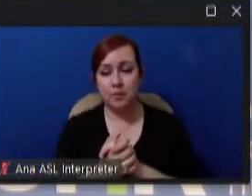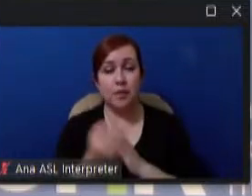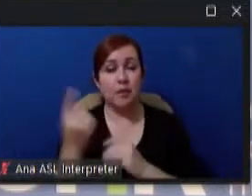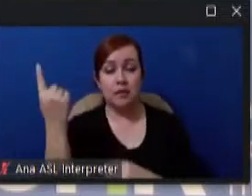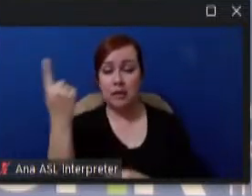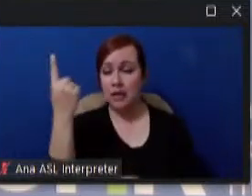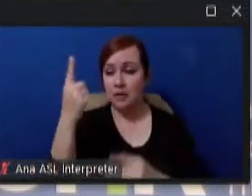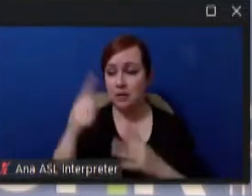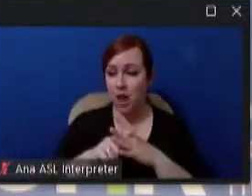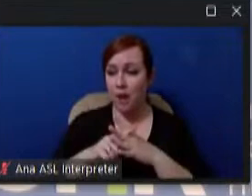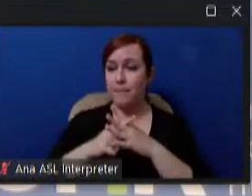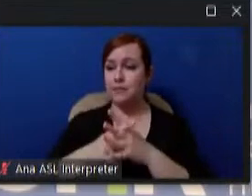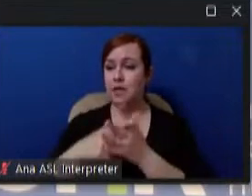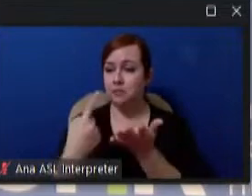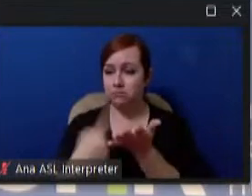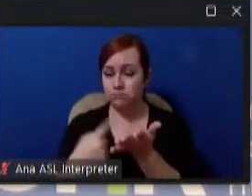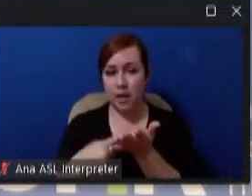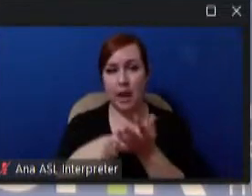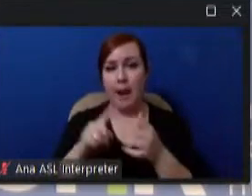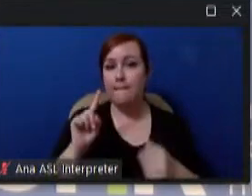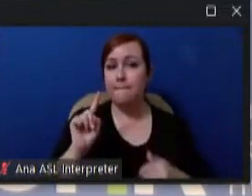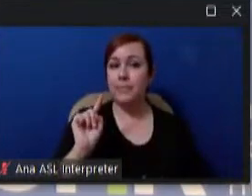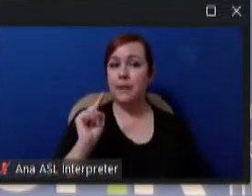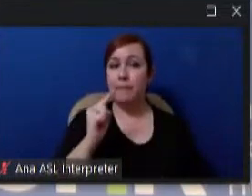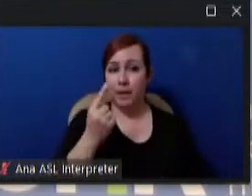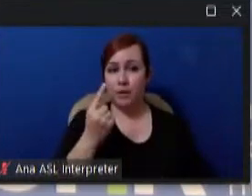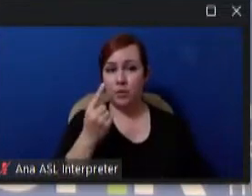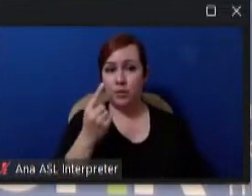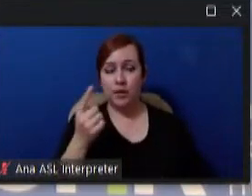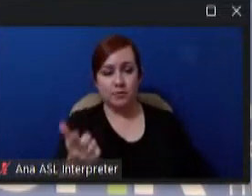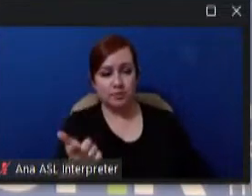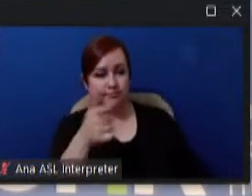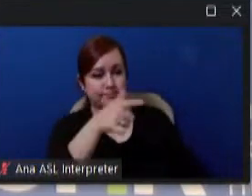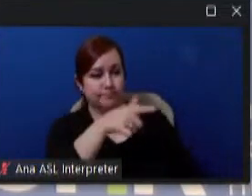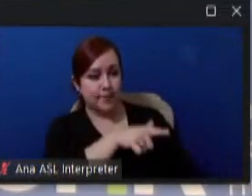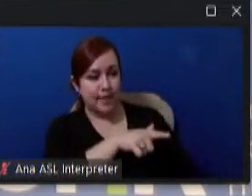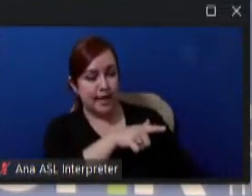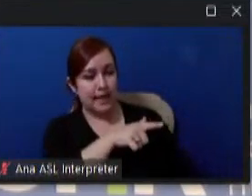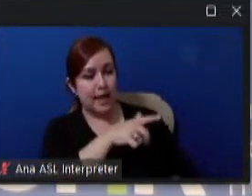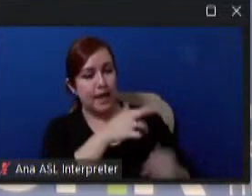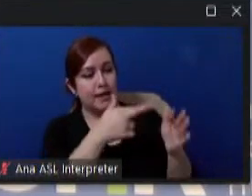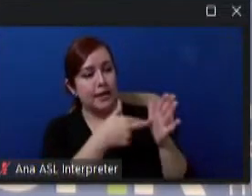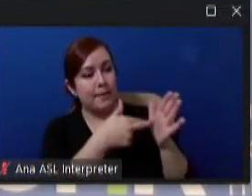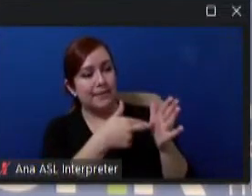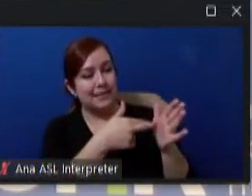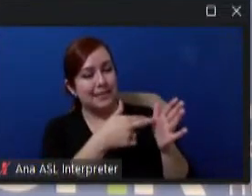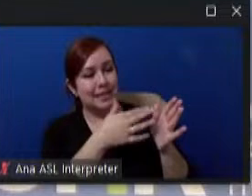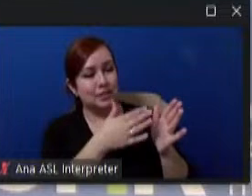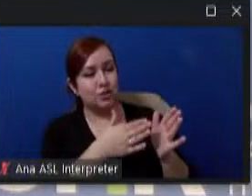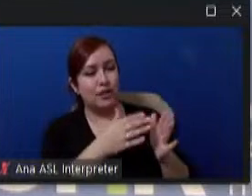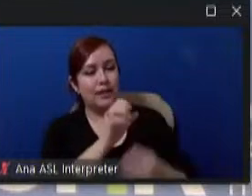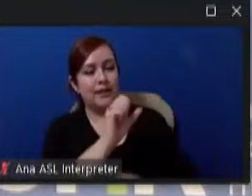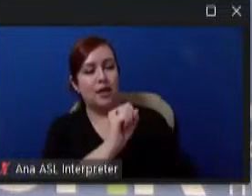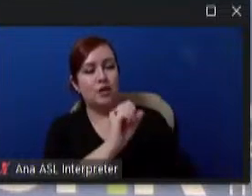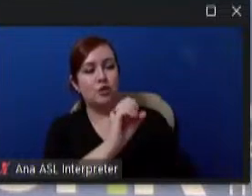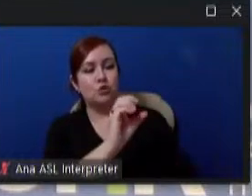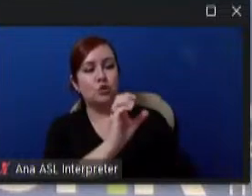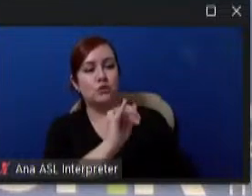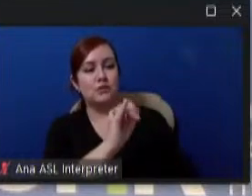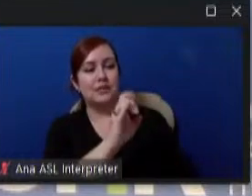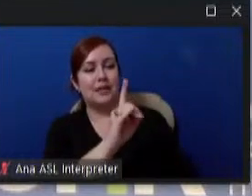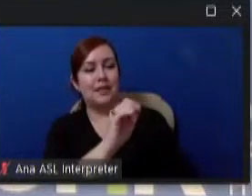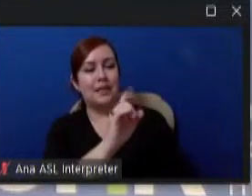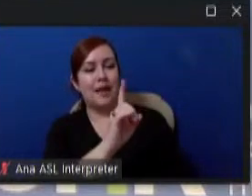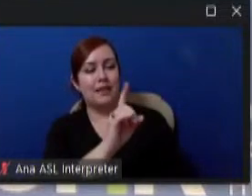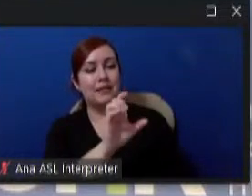would like to offer the floor. I will first offer it to the